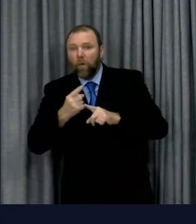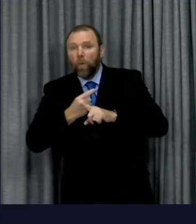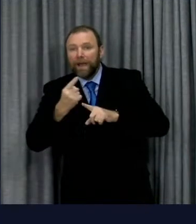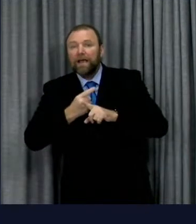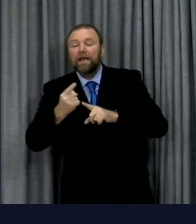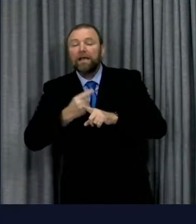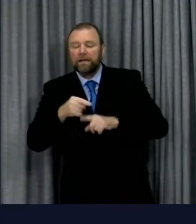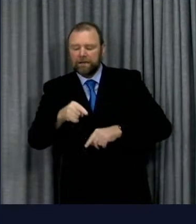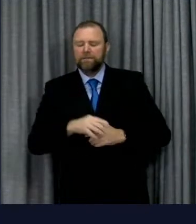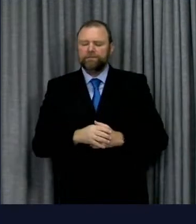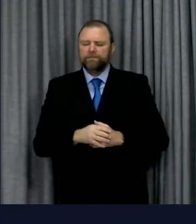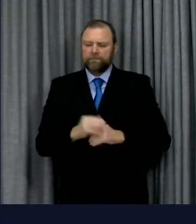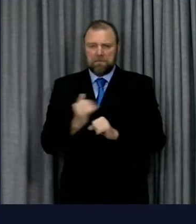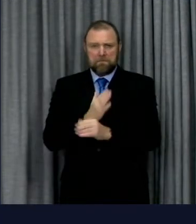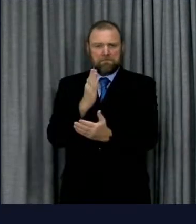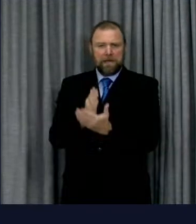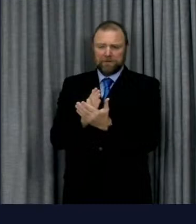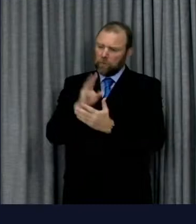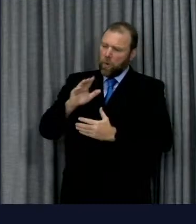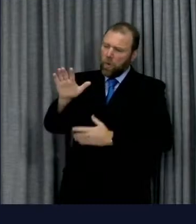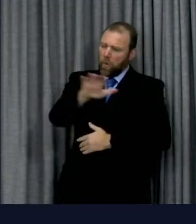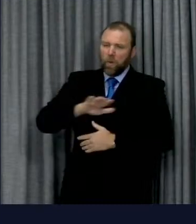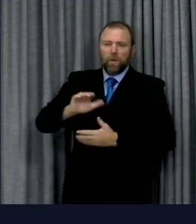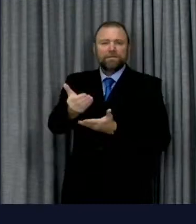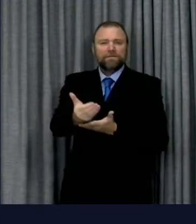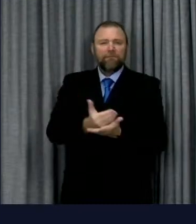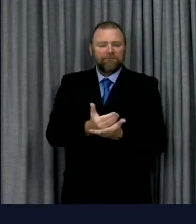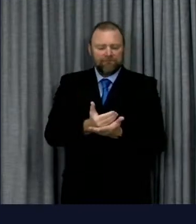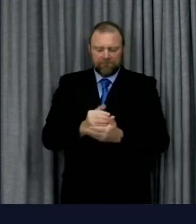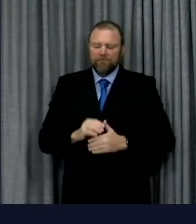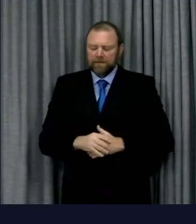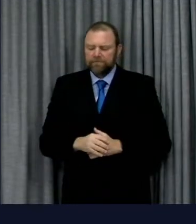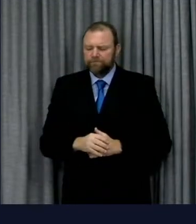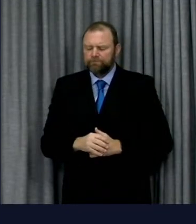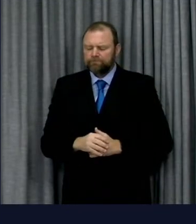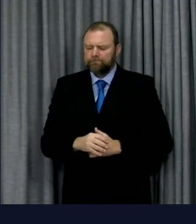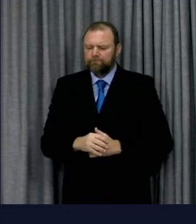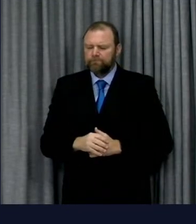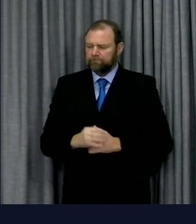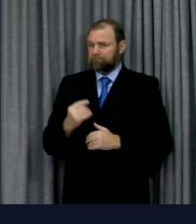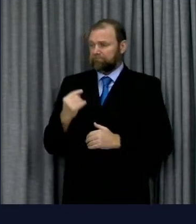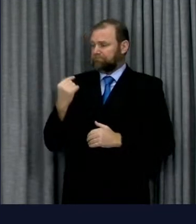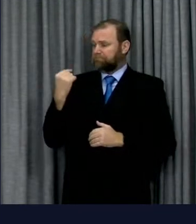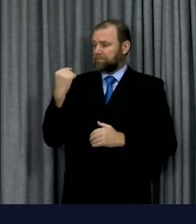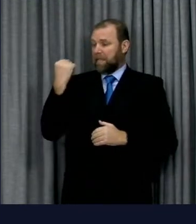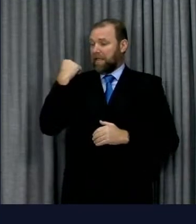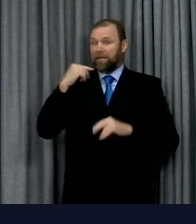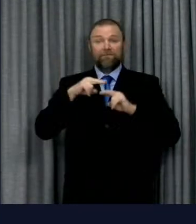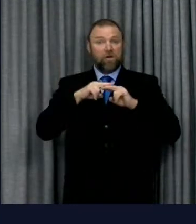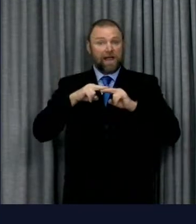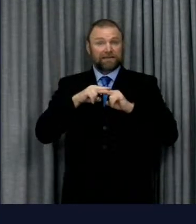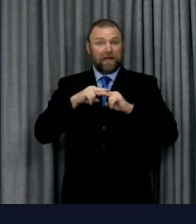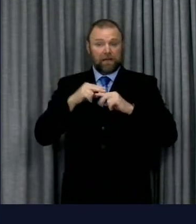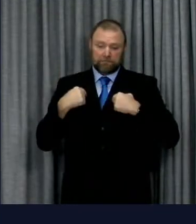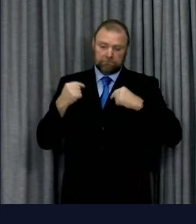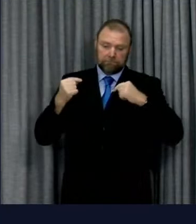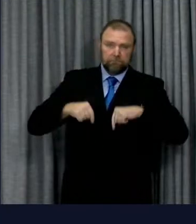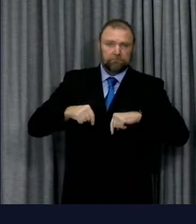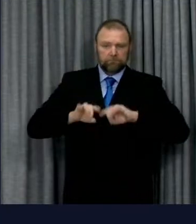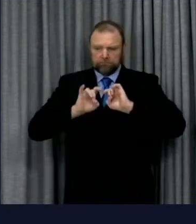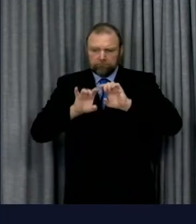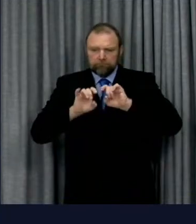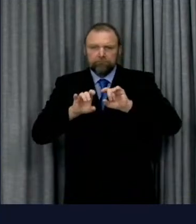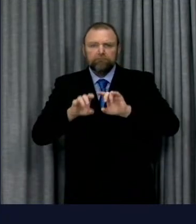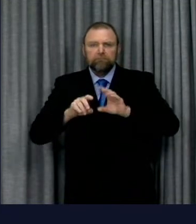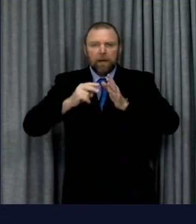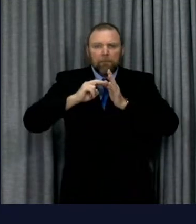keep Wales safe during the Omicron crisis. Here last week, I set out a plan carefully and gradually